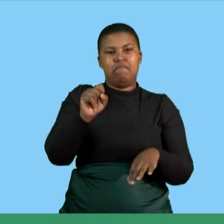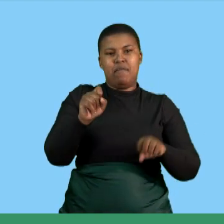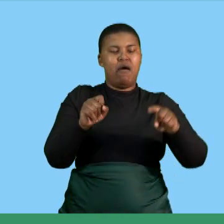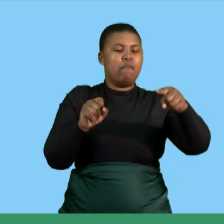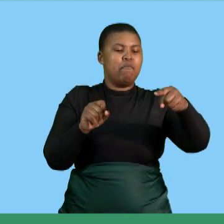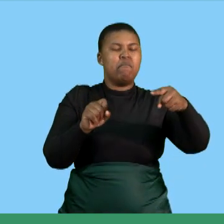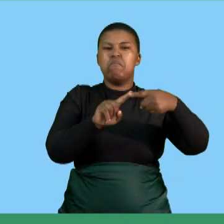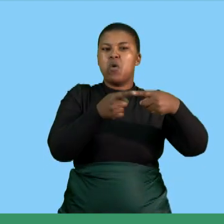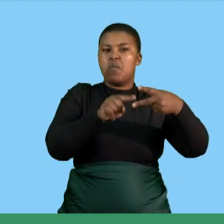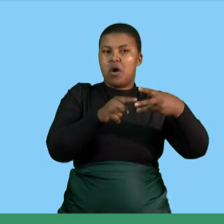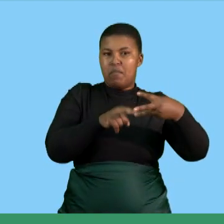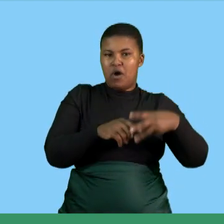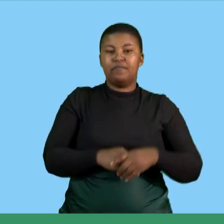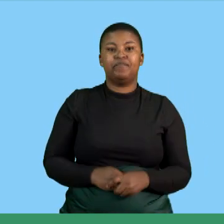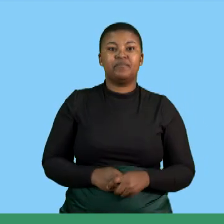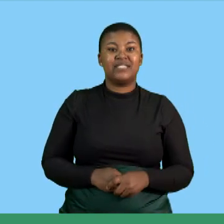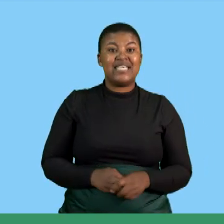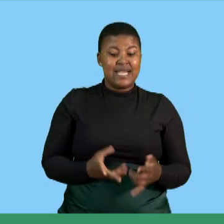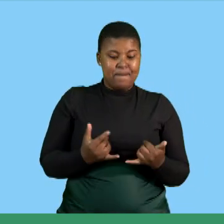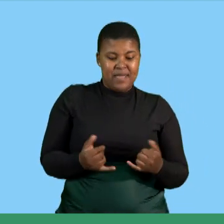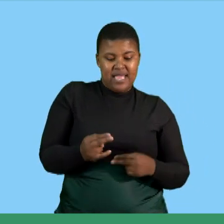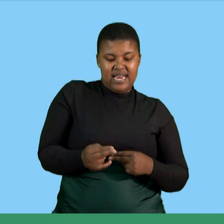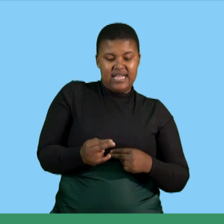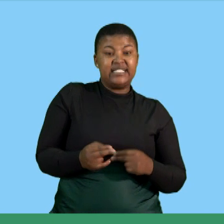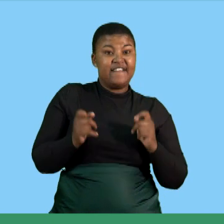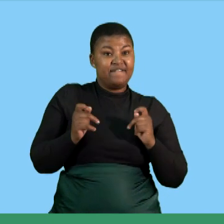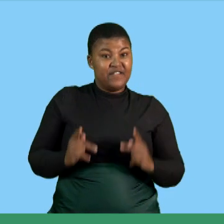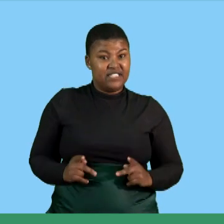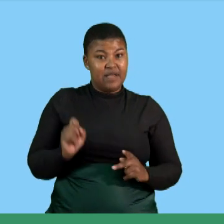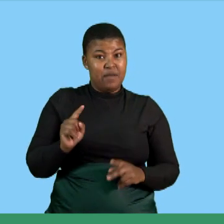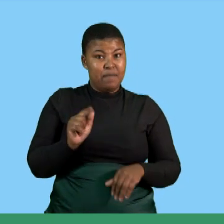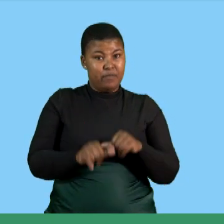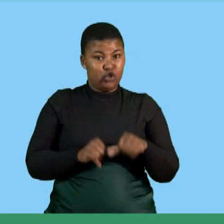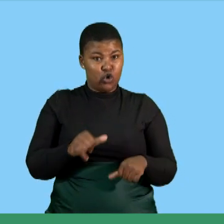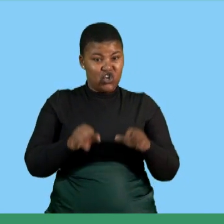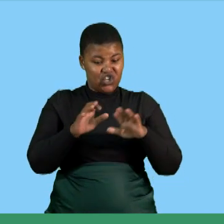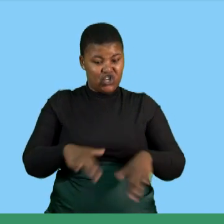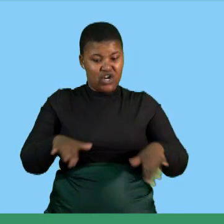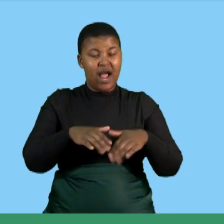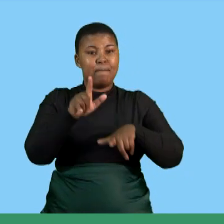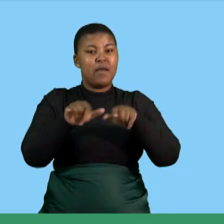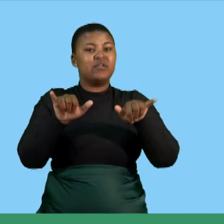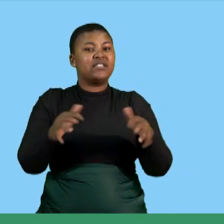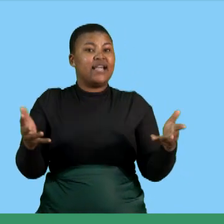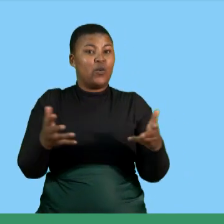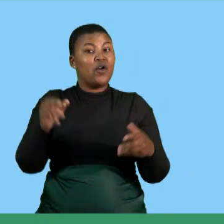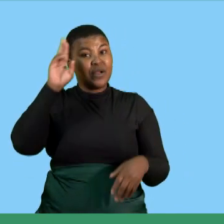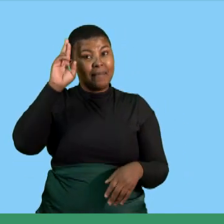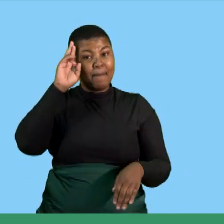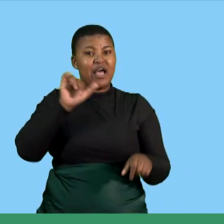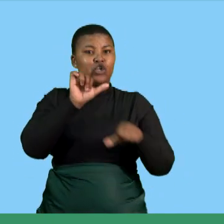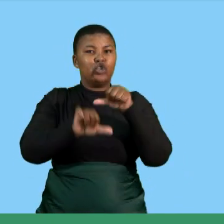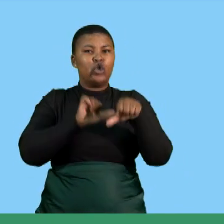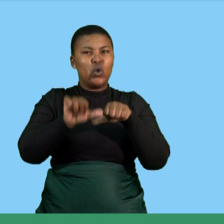giving the bullets. It refers to the immediate physical and social setting in which people live. Then of course